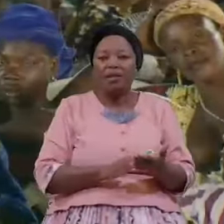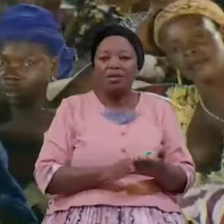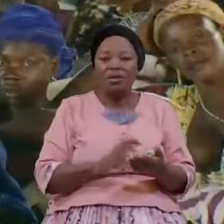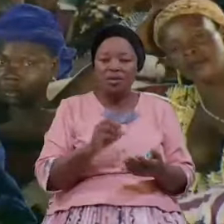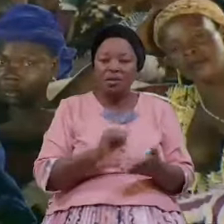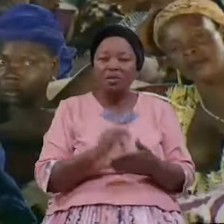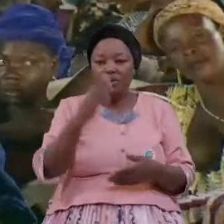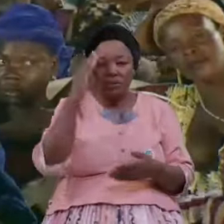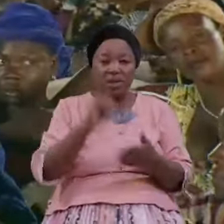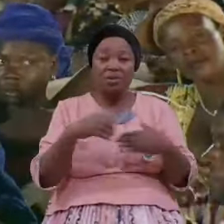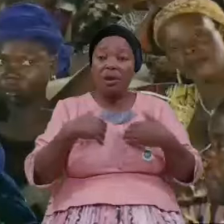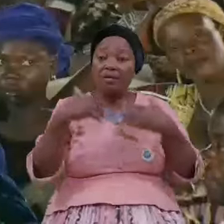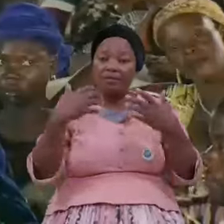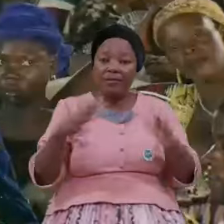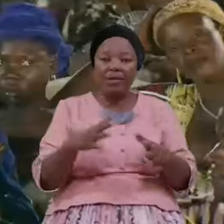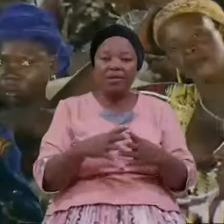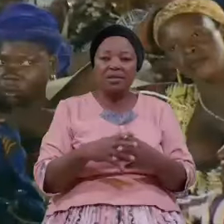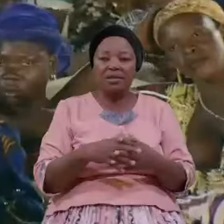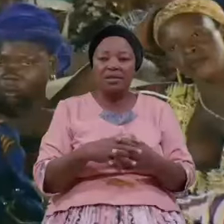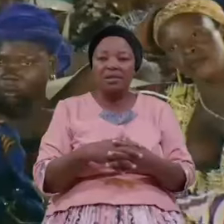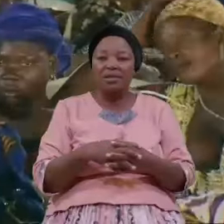are true.